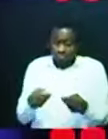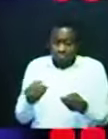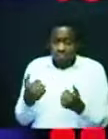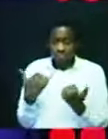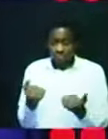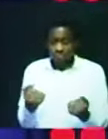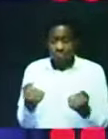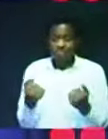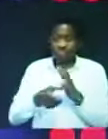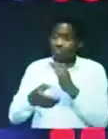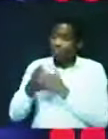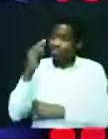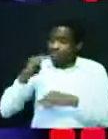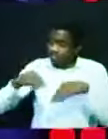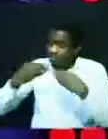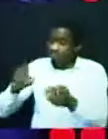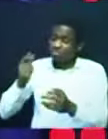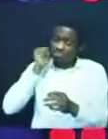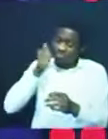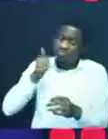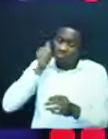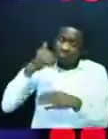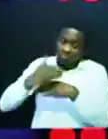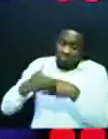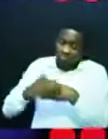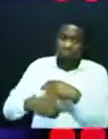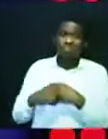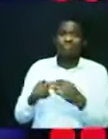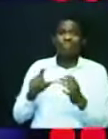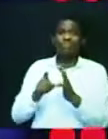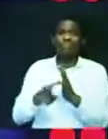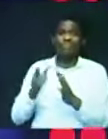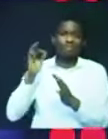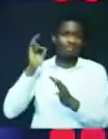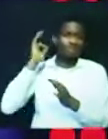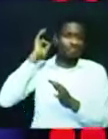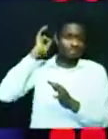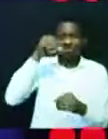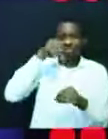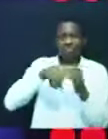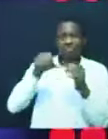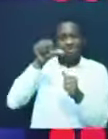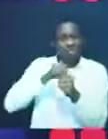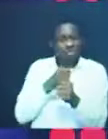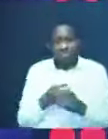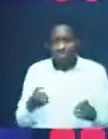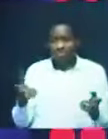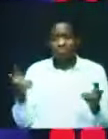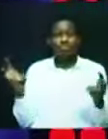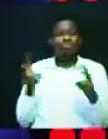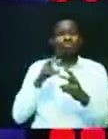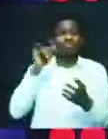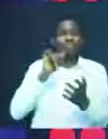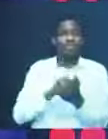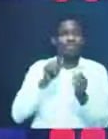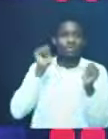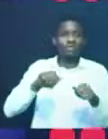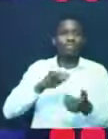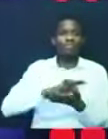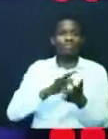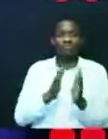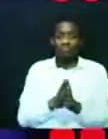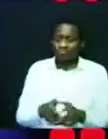daily bread, look at verse 11. You will be enriched in every way so that you can be generous on